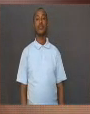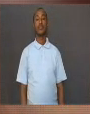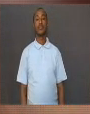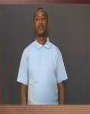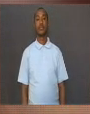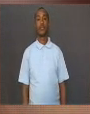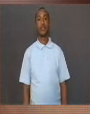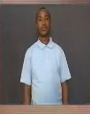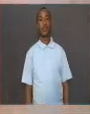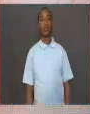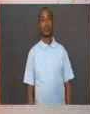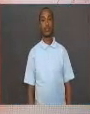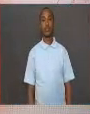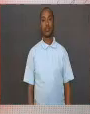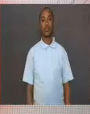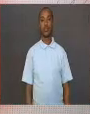N2O.